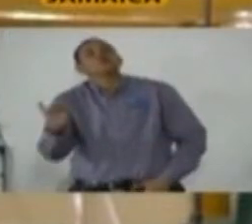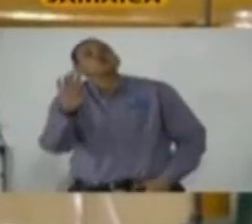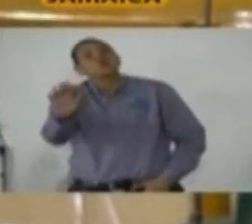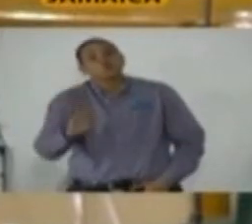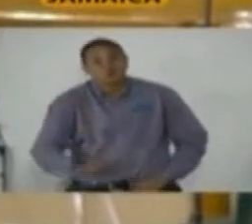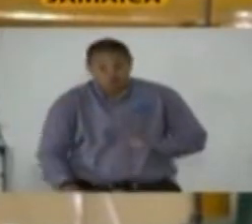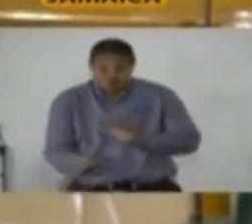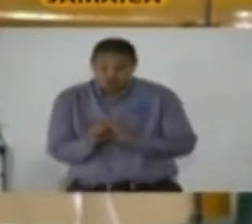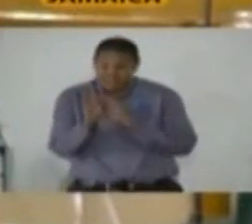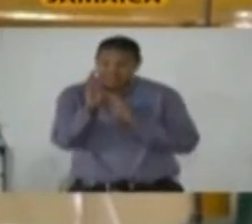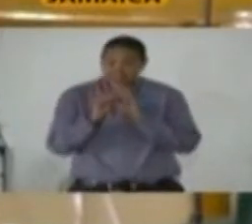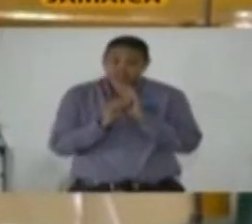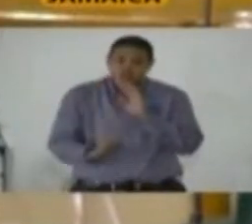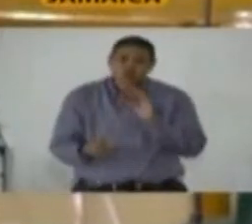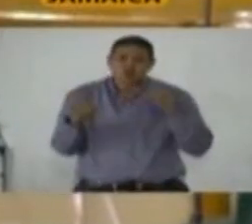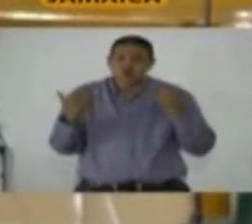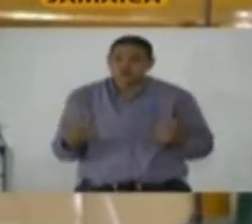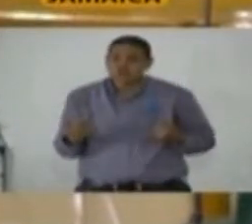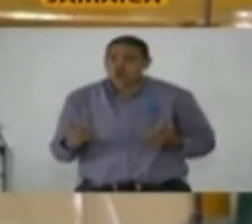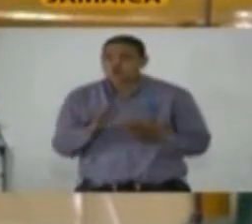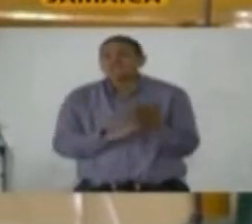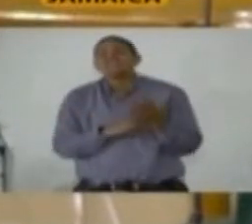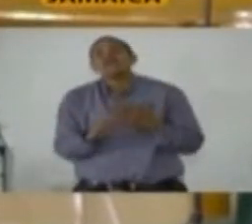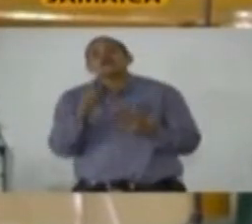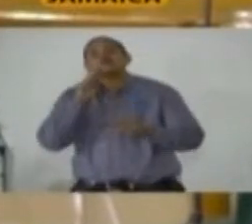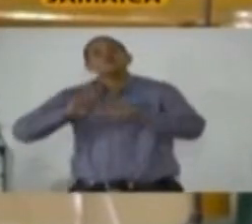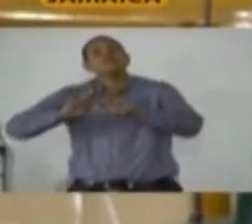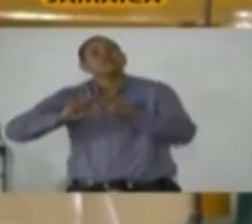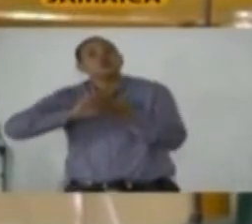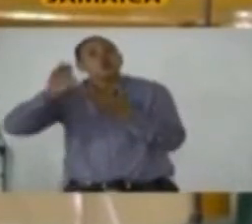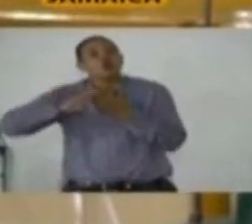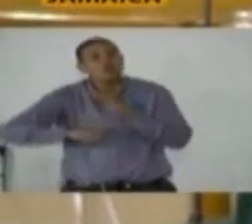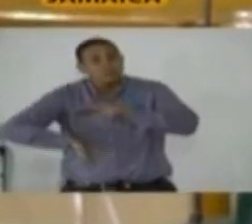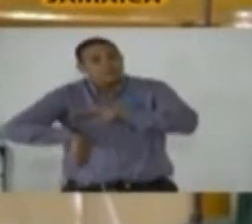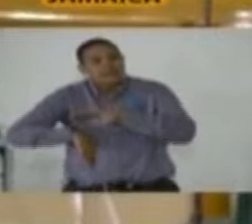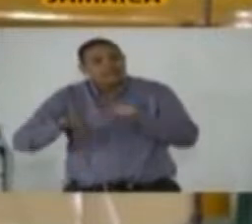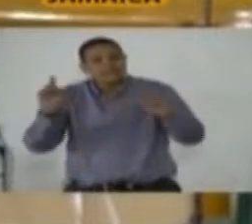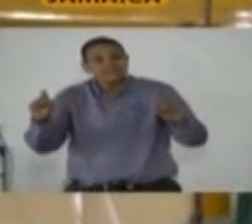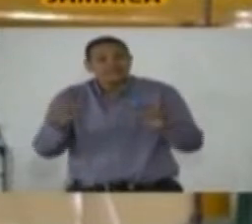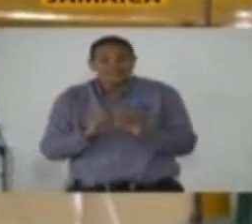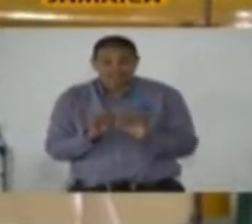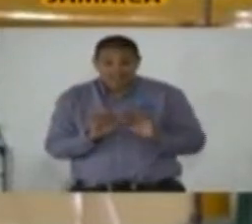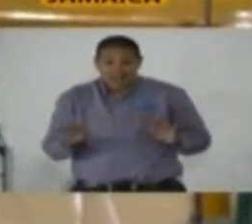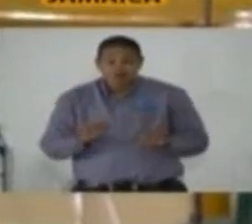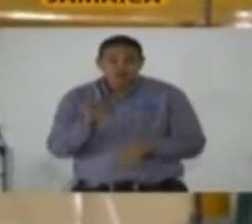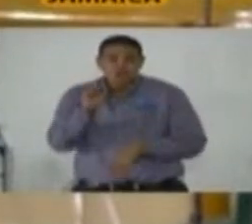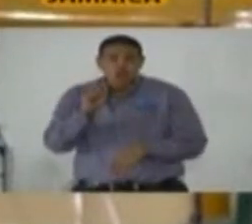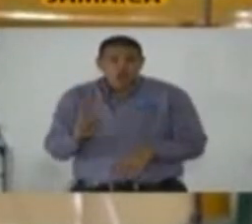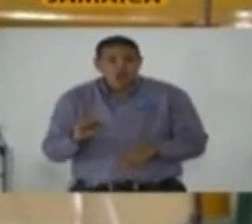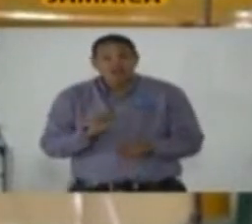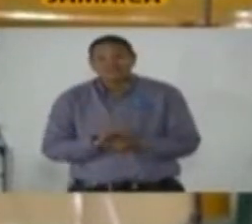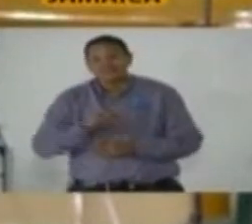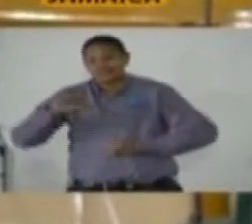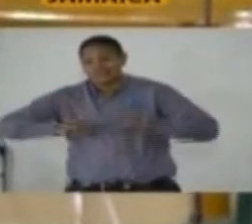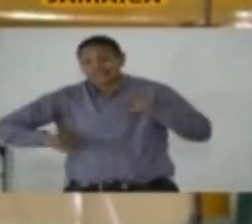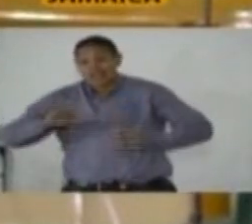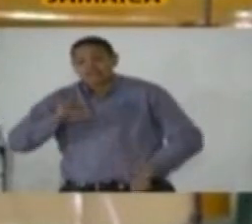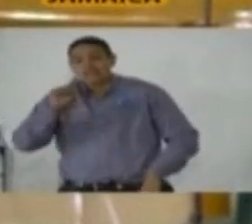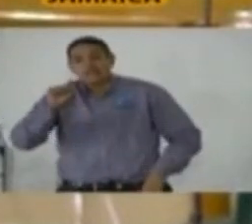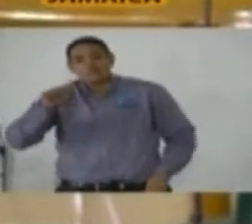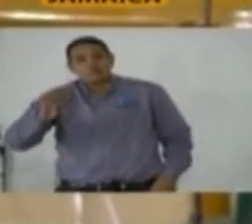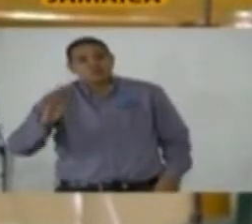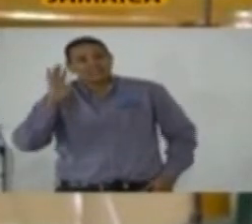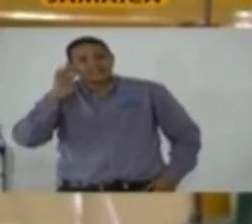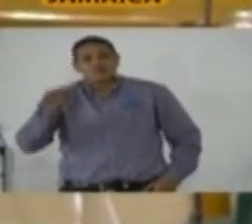Grade 6 students are now scheduled to sit the curriculum-based test in language arts and science on April 27 and